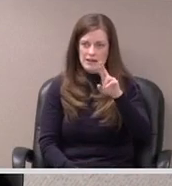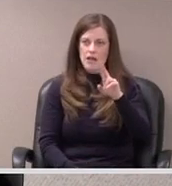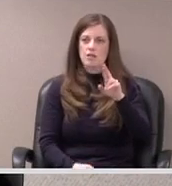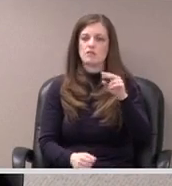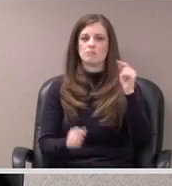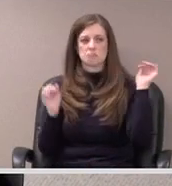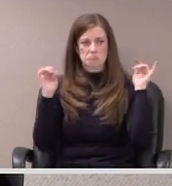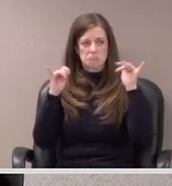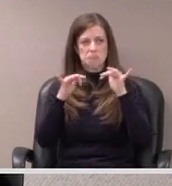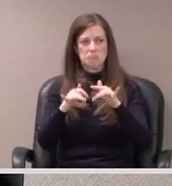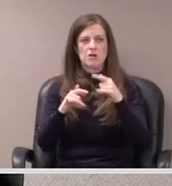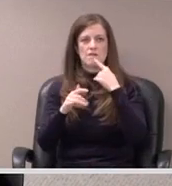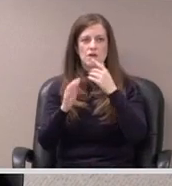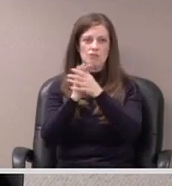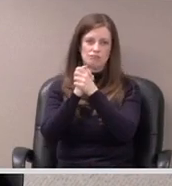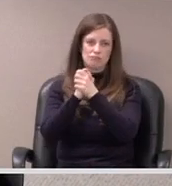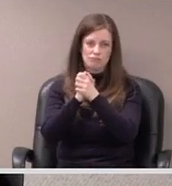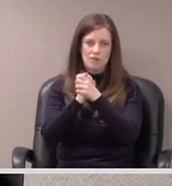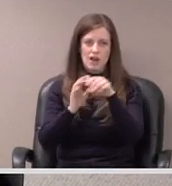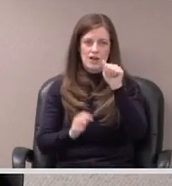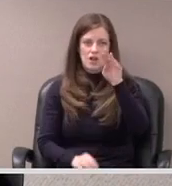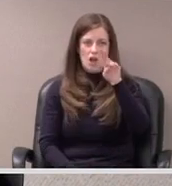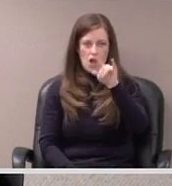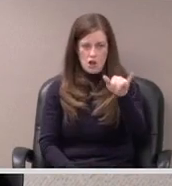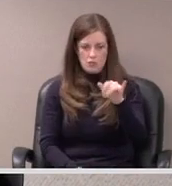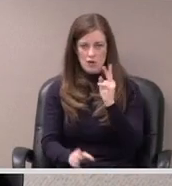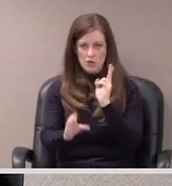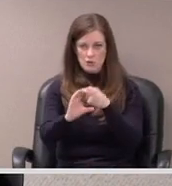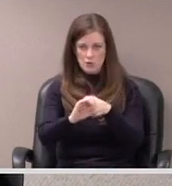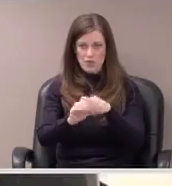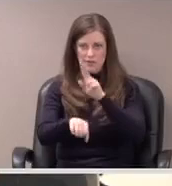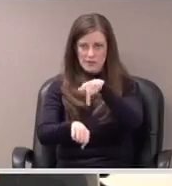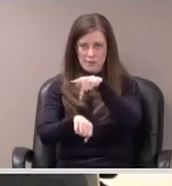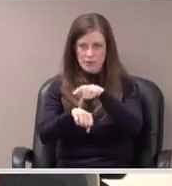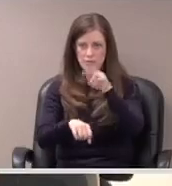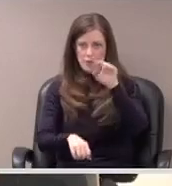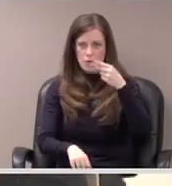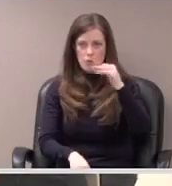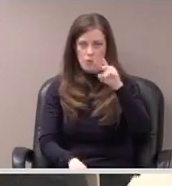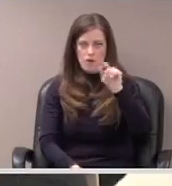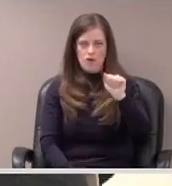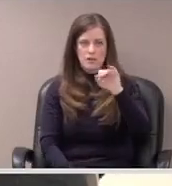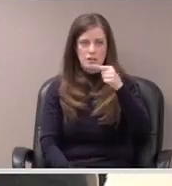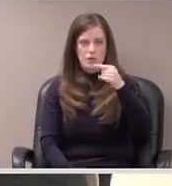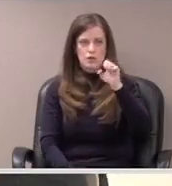extend our congratulations to Audrey, and joining in the recognition is her principal, Rhonda George.